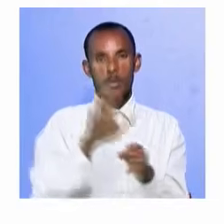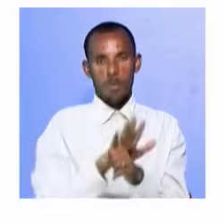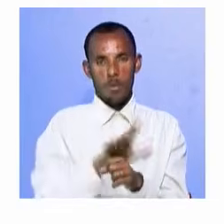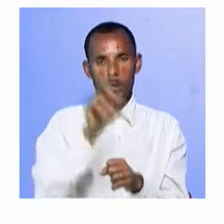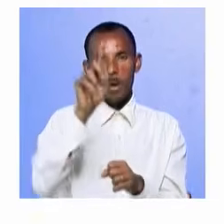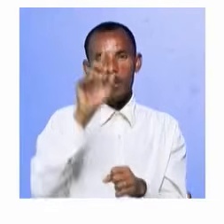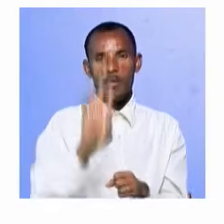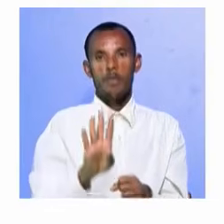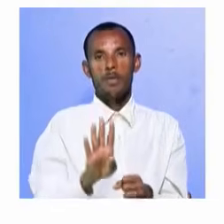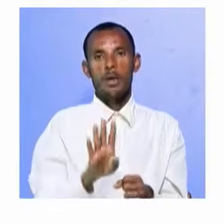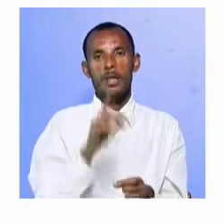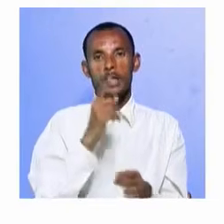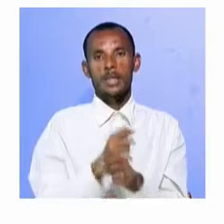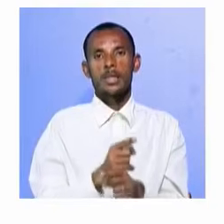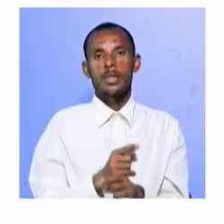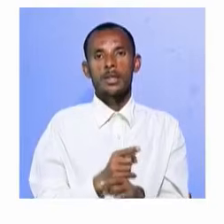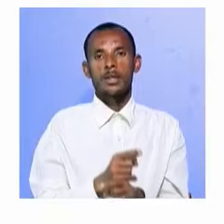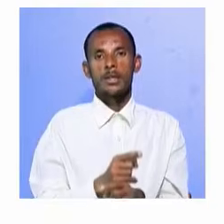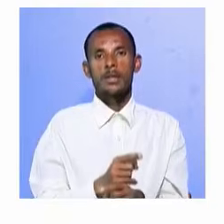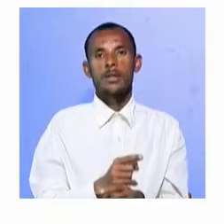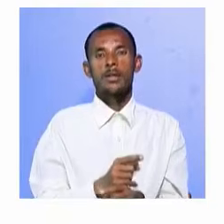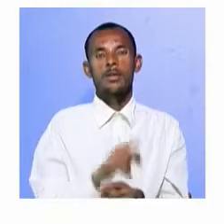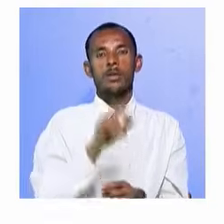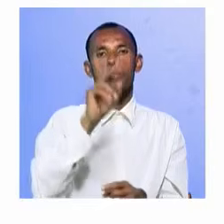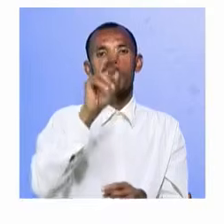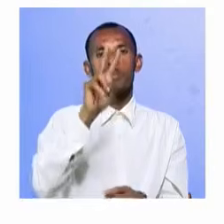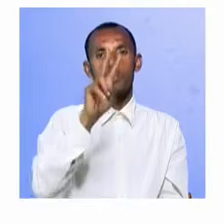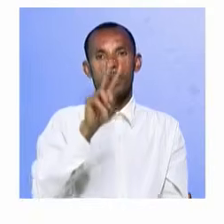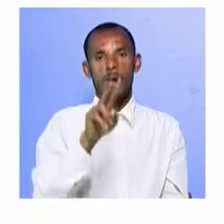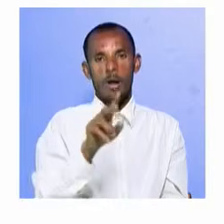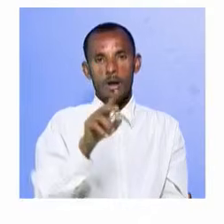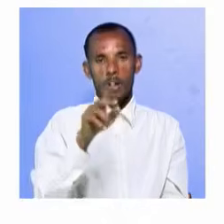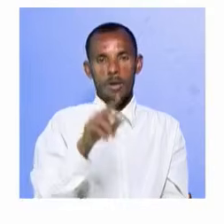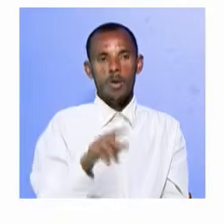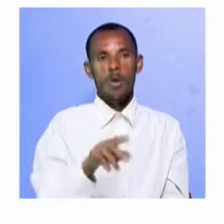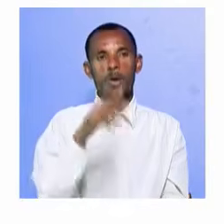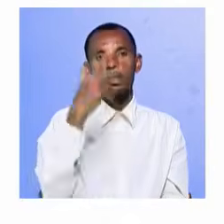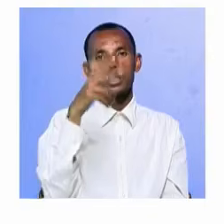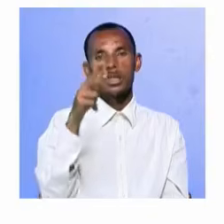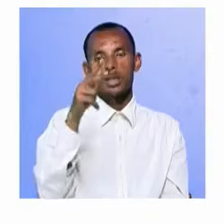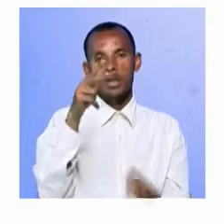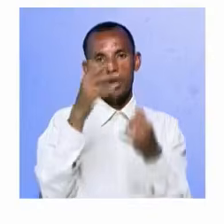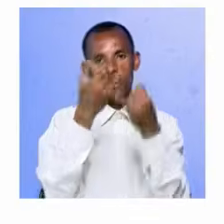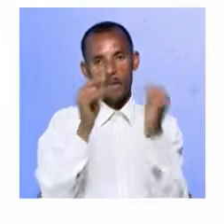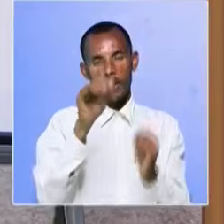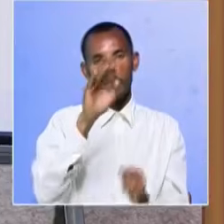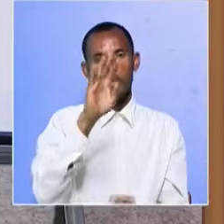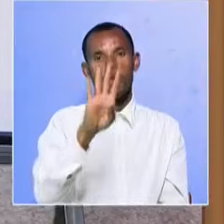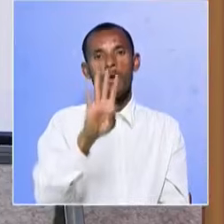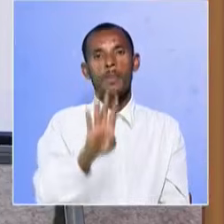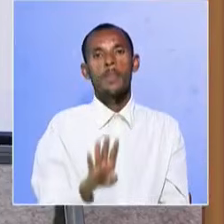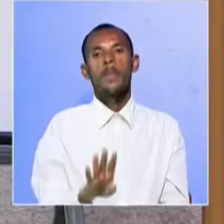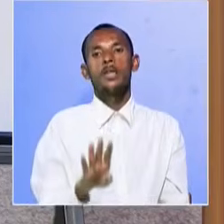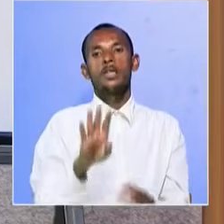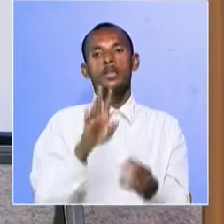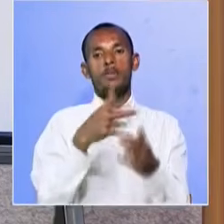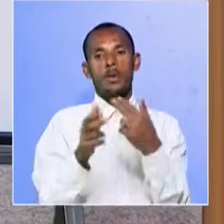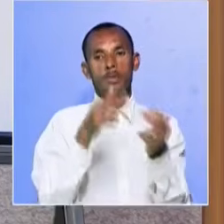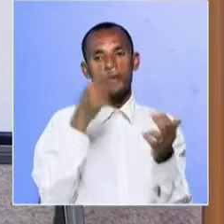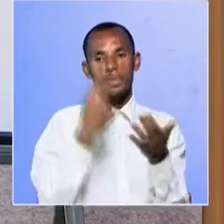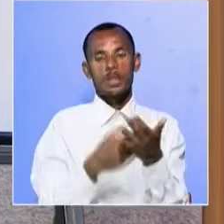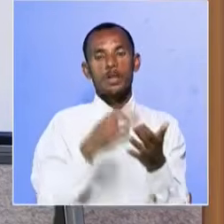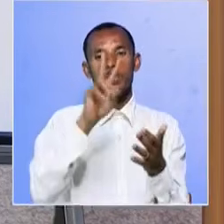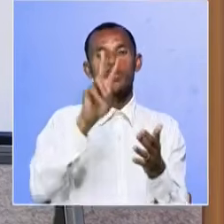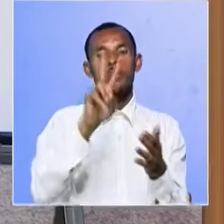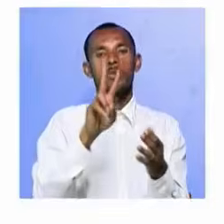is exactly 1/3 over 4, 13 over 4. So the product of these